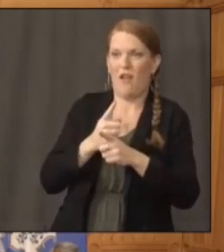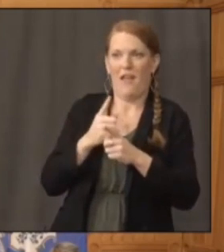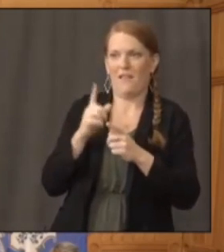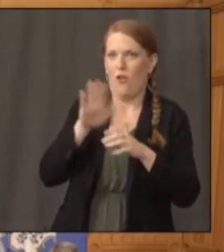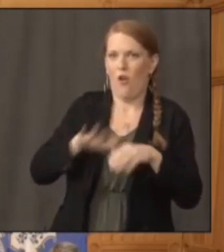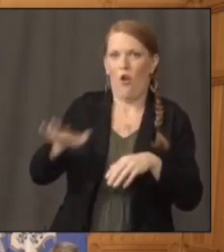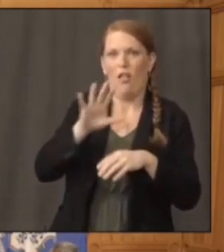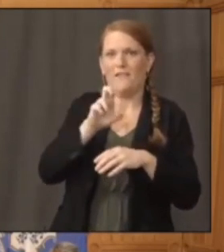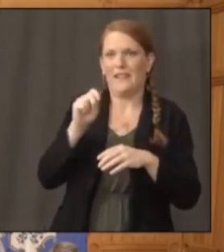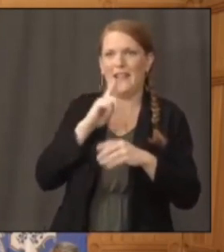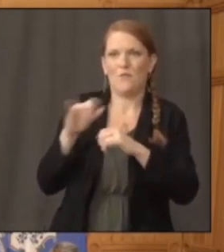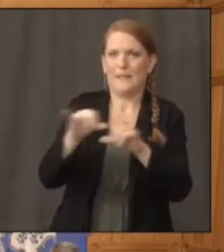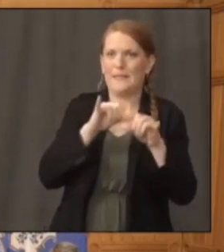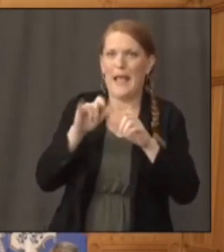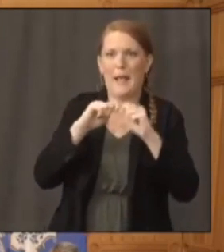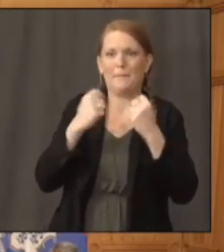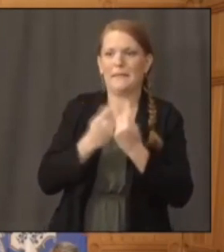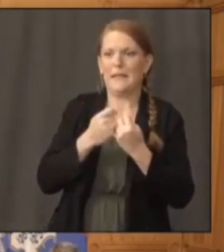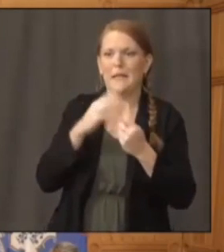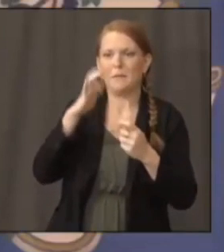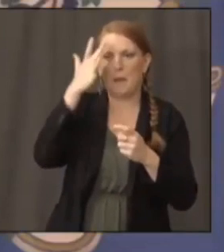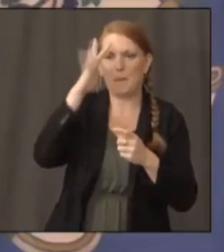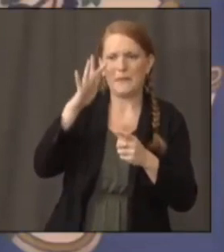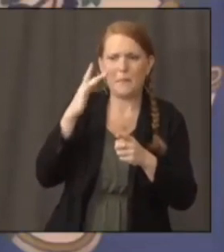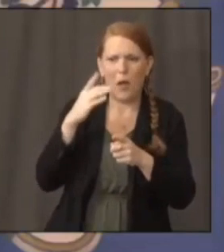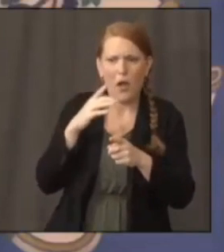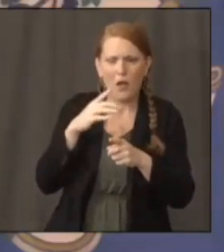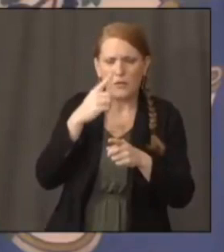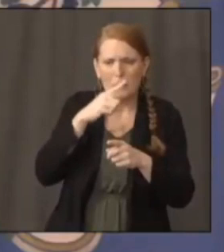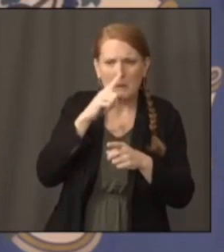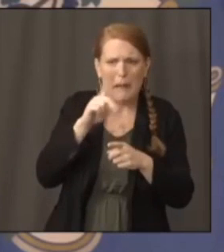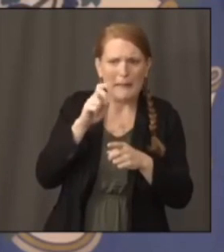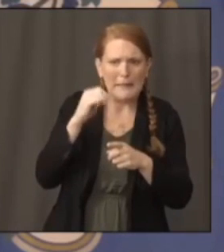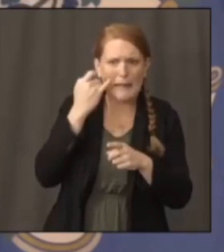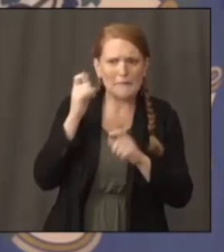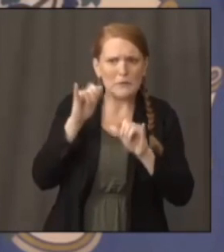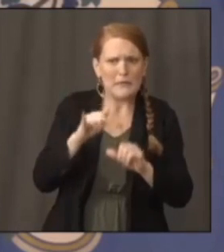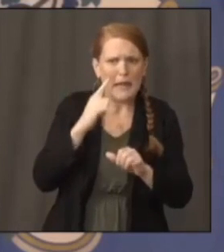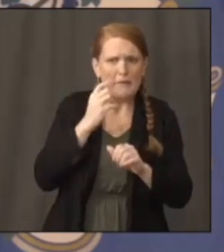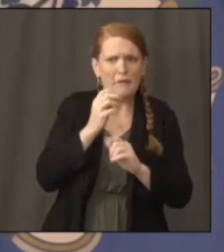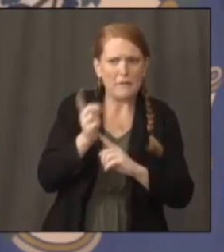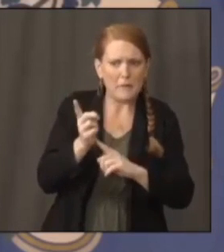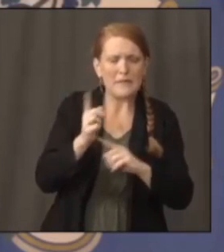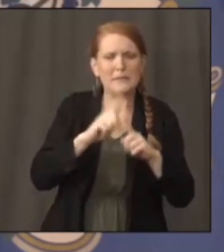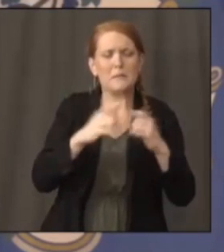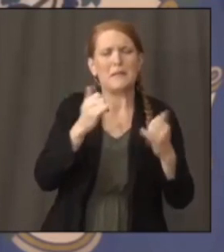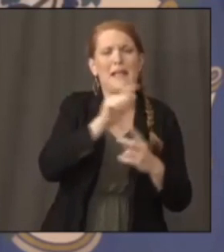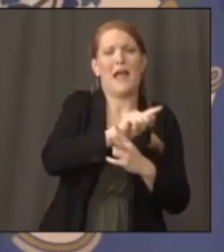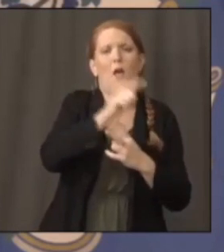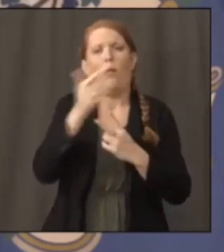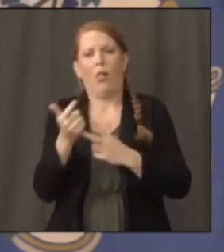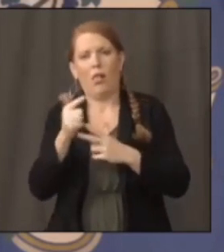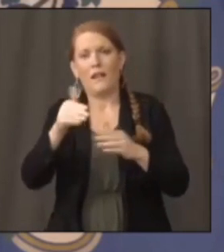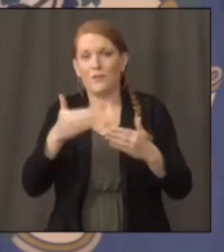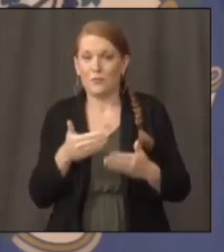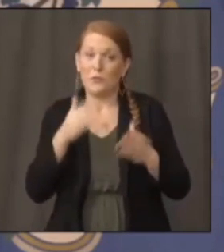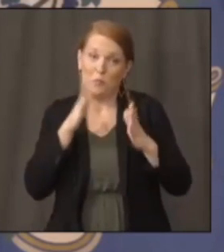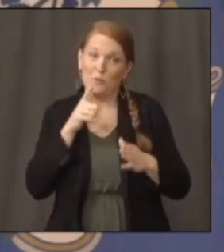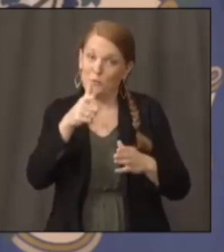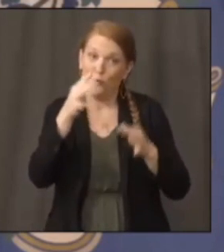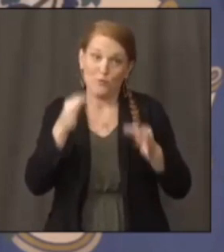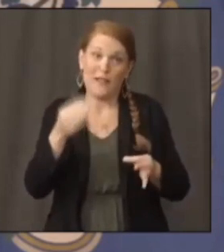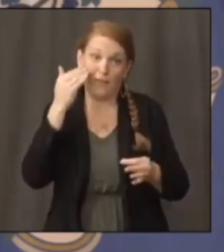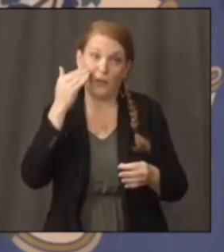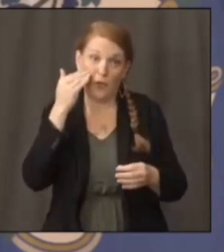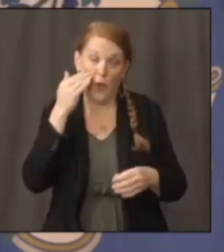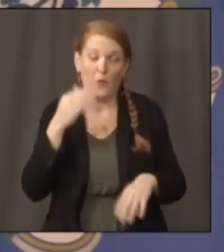smart. Stick around for a few minutes if you can. But I'd like to now introduce somebody